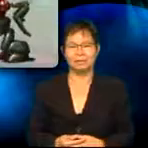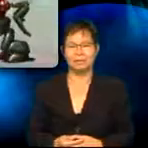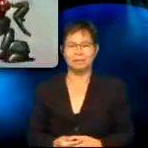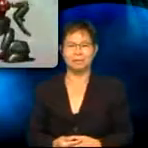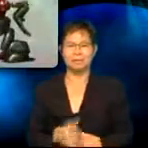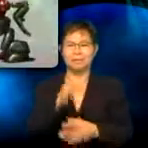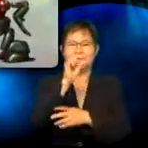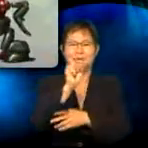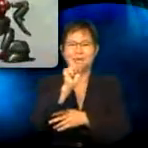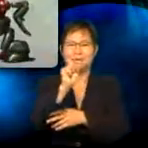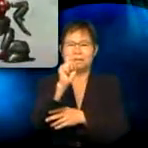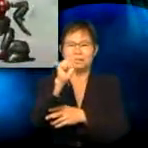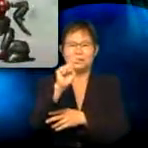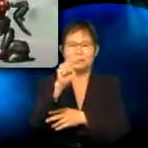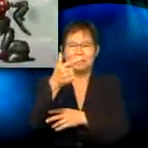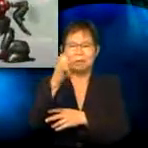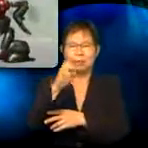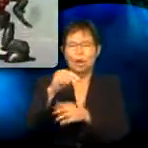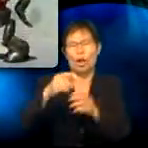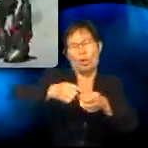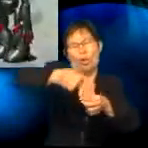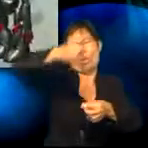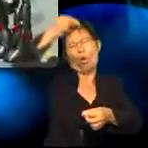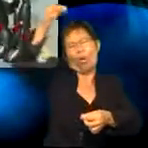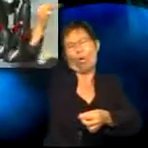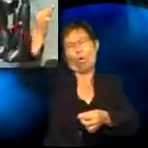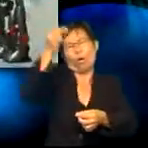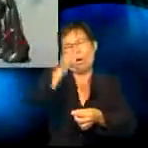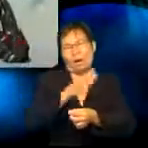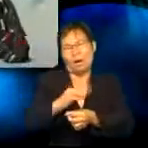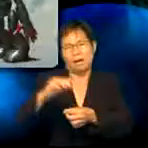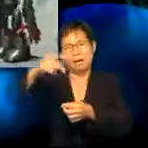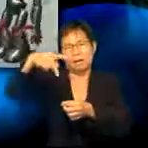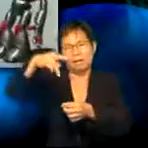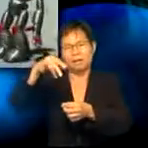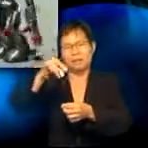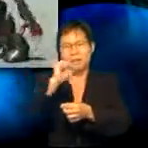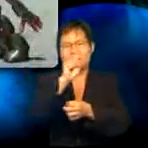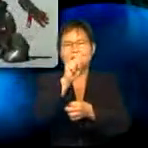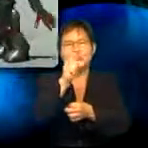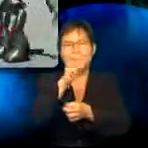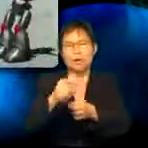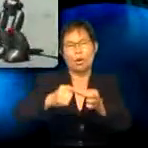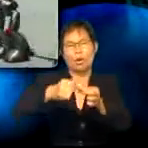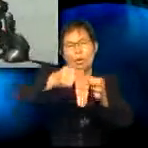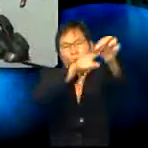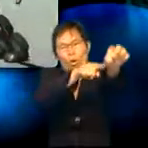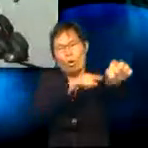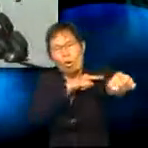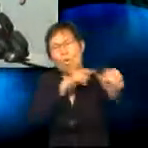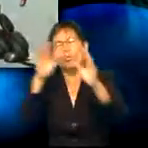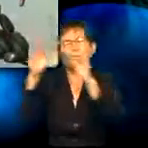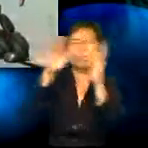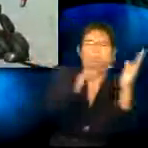Stamens have long, slender, and flimsy filaments that sway easily in the slightest wind so